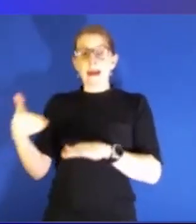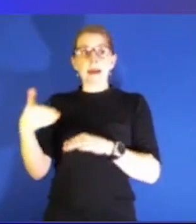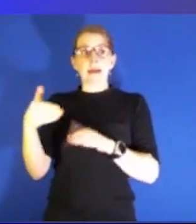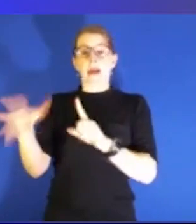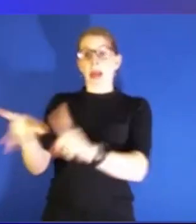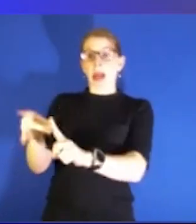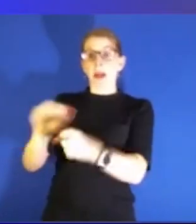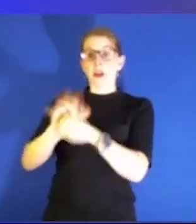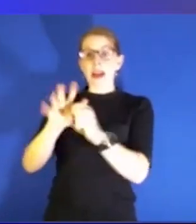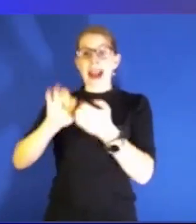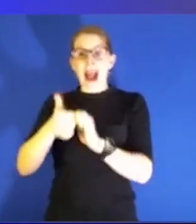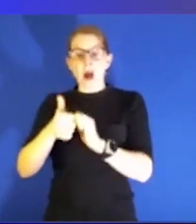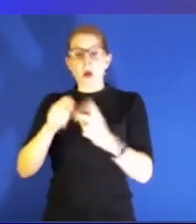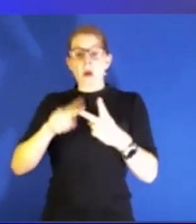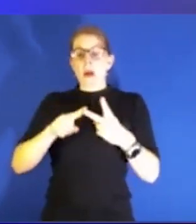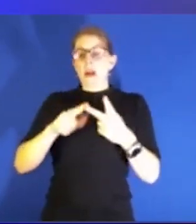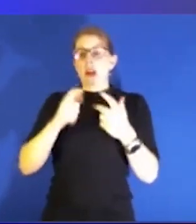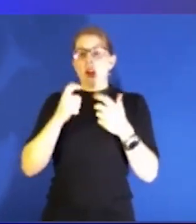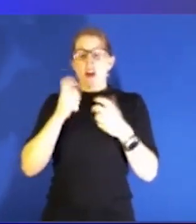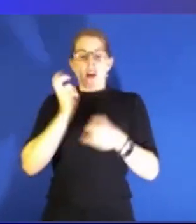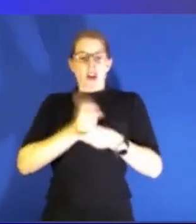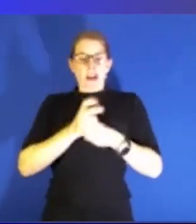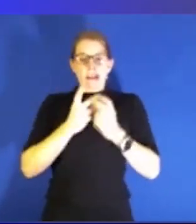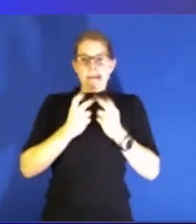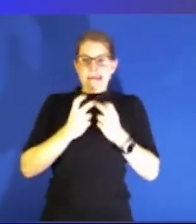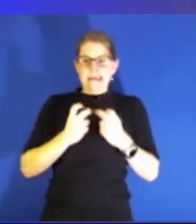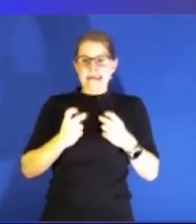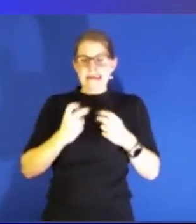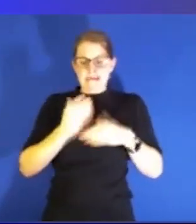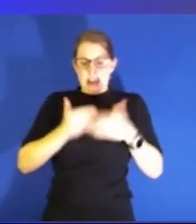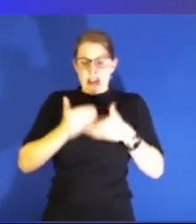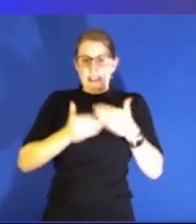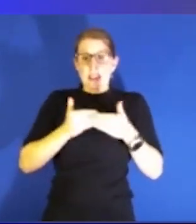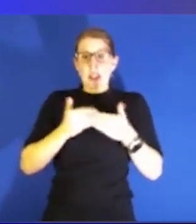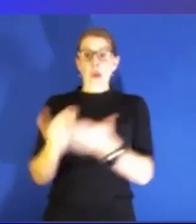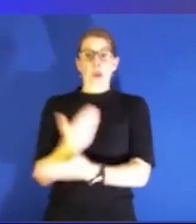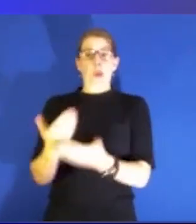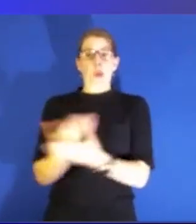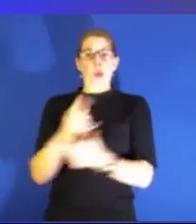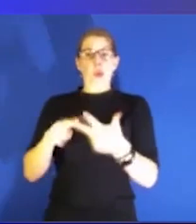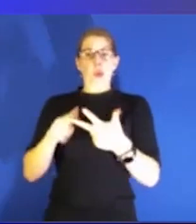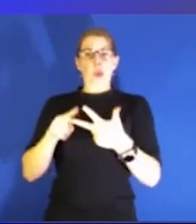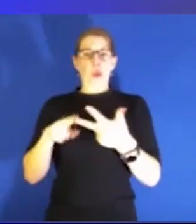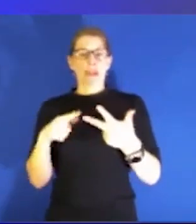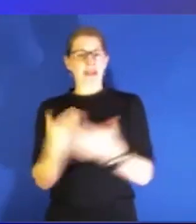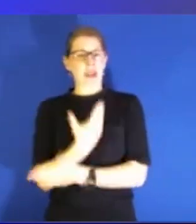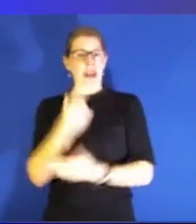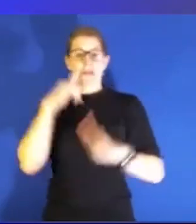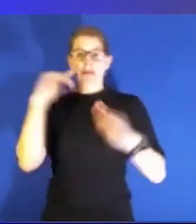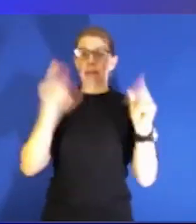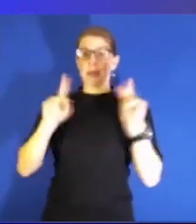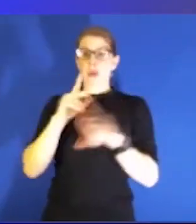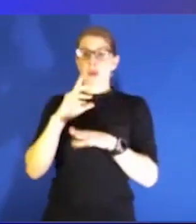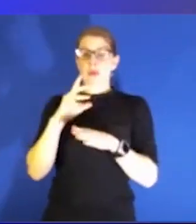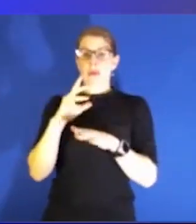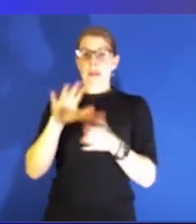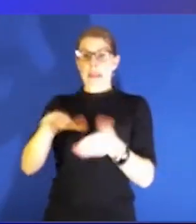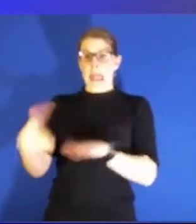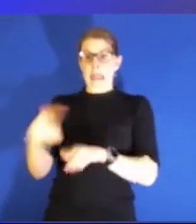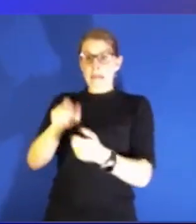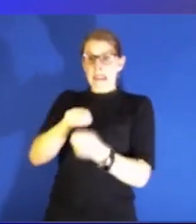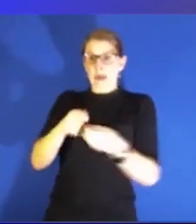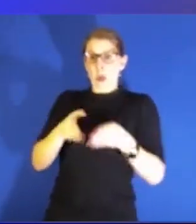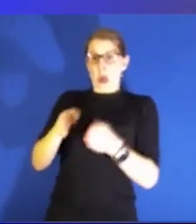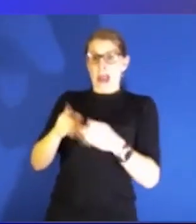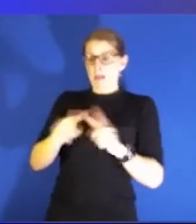rough to kind of work through. And this is new. We sort of expect people to die in certain ways, and this is something that we